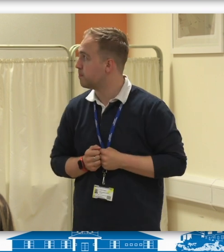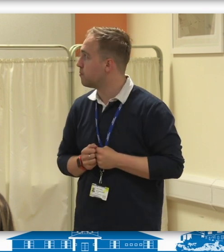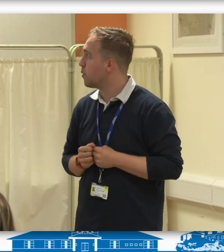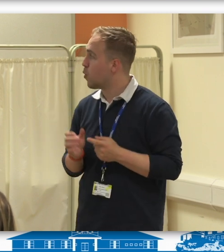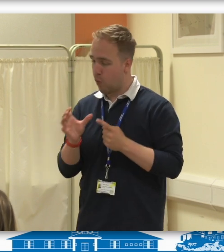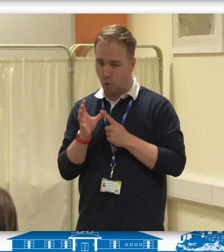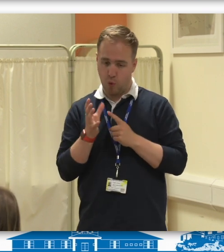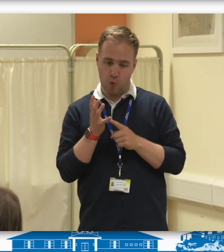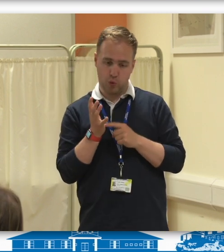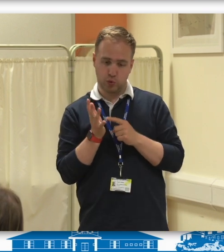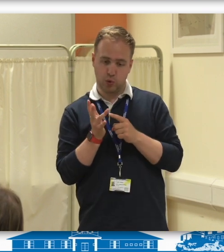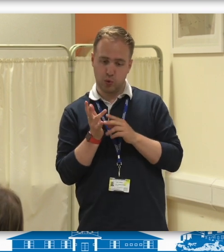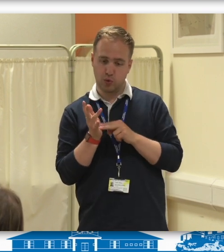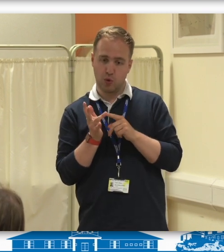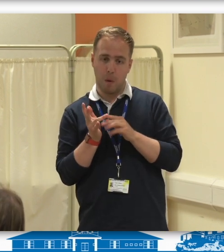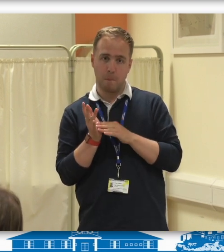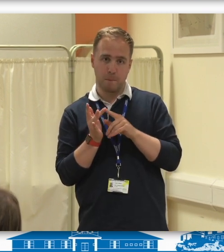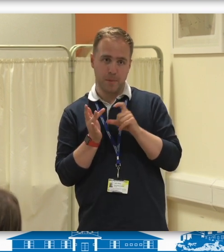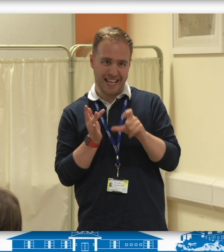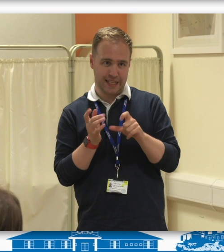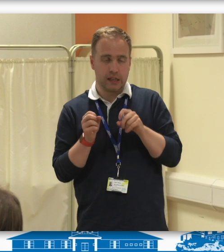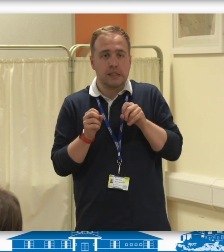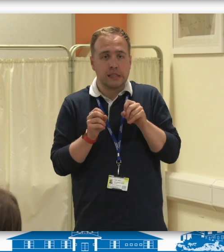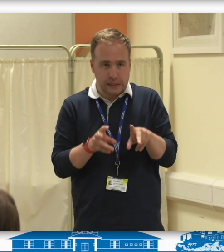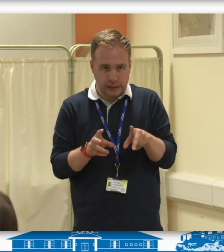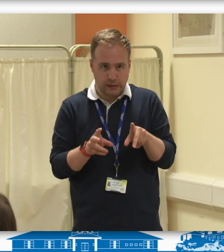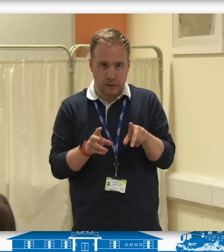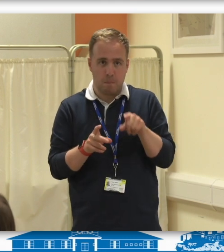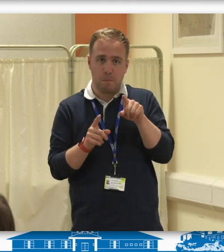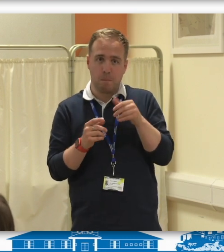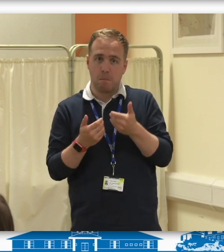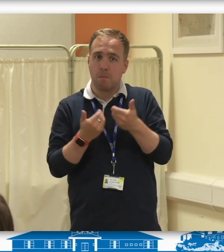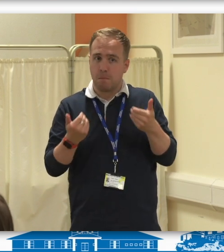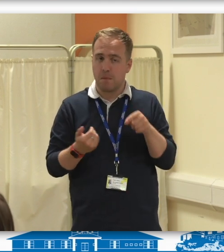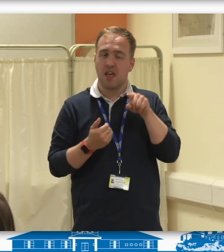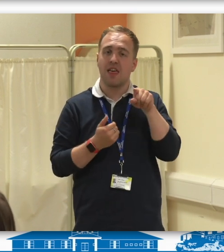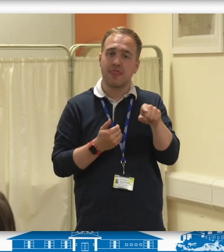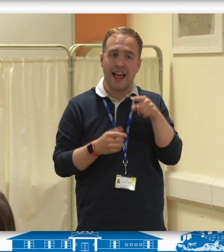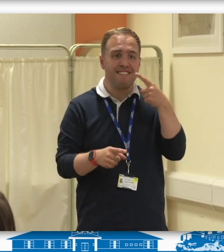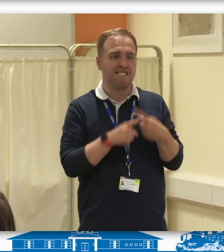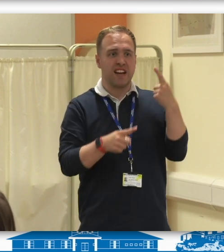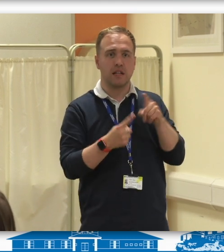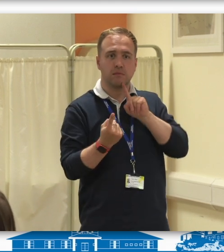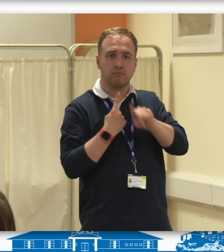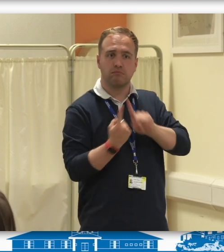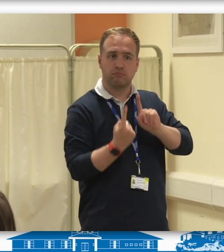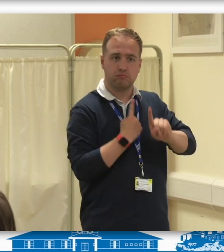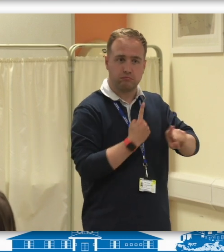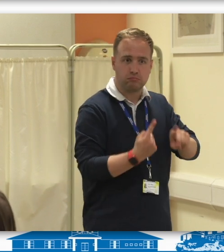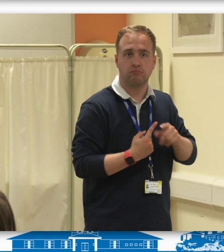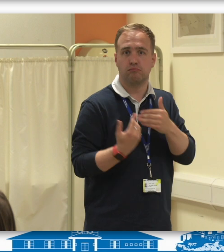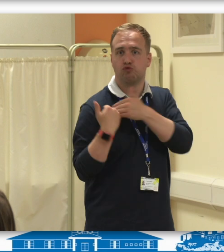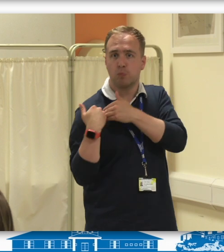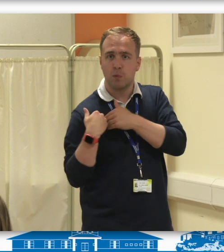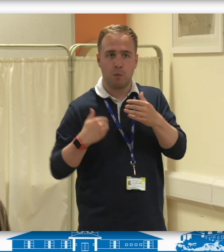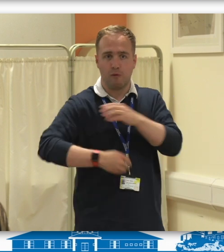system involves the sympathetic, parasympathetic, and enteric systems. It's a fast-acting system responsible for